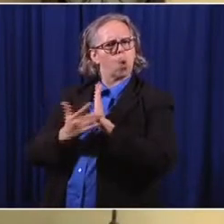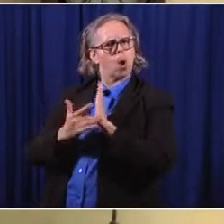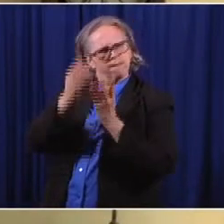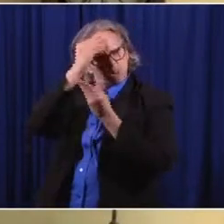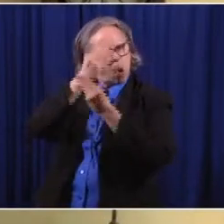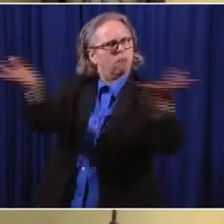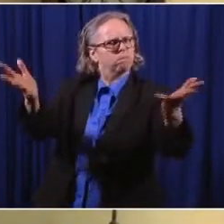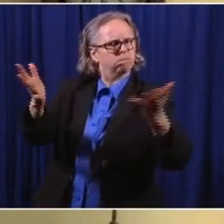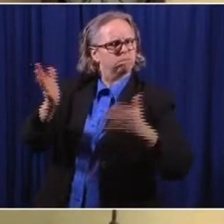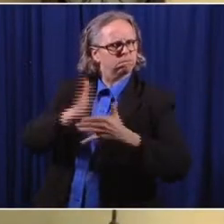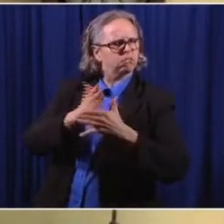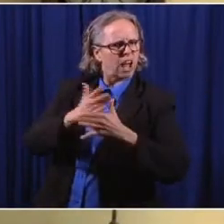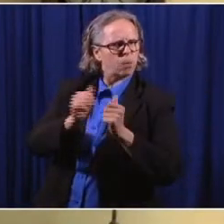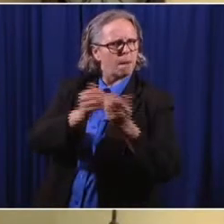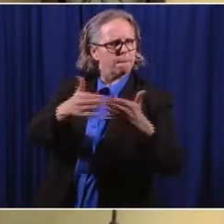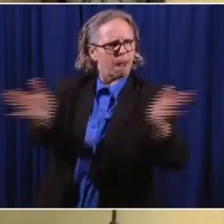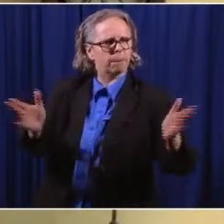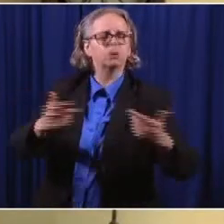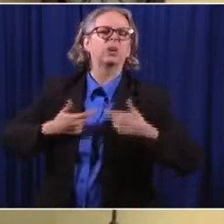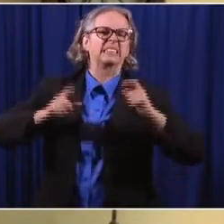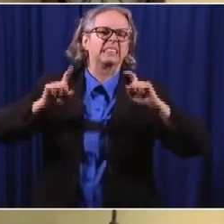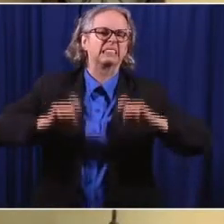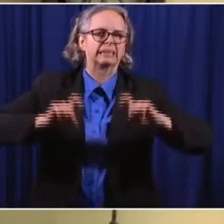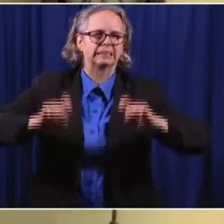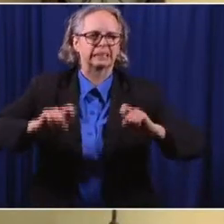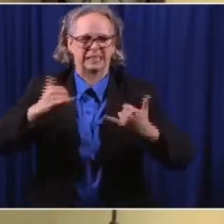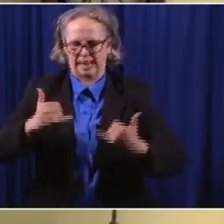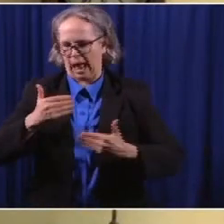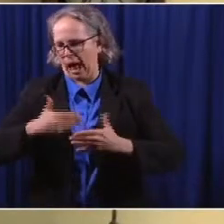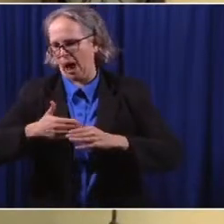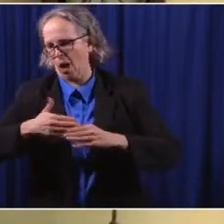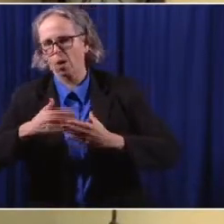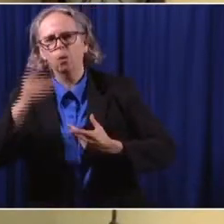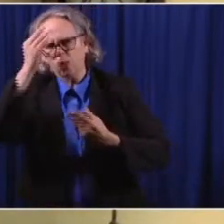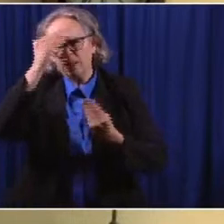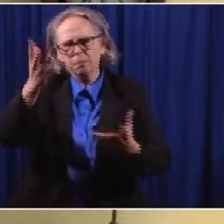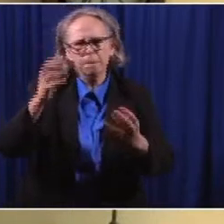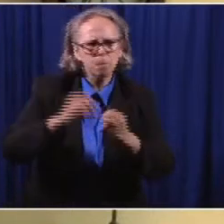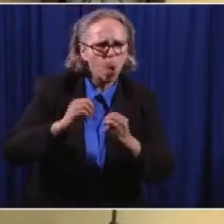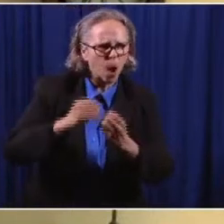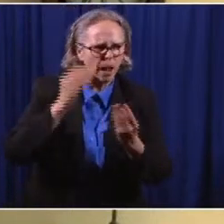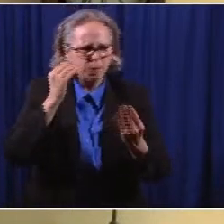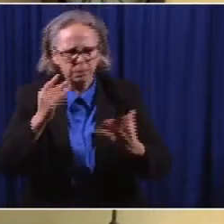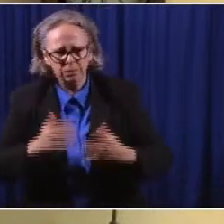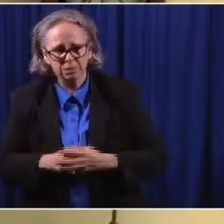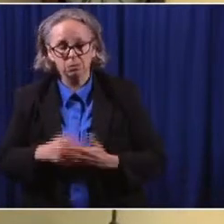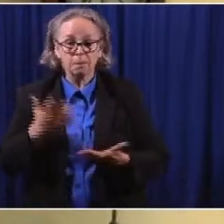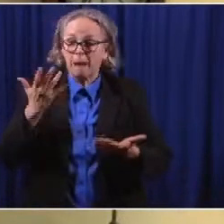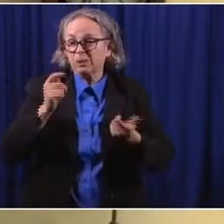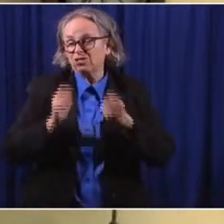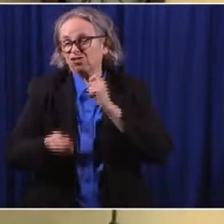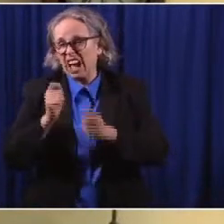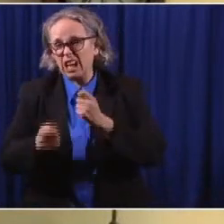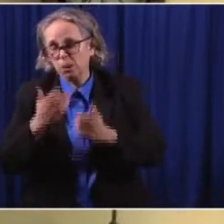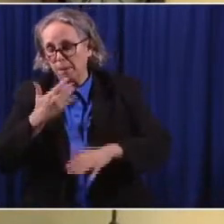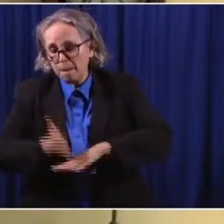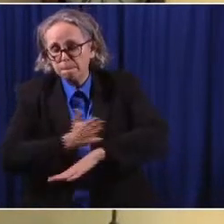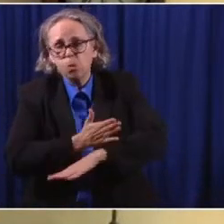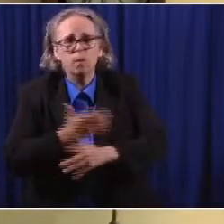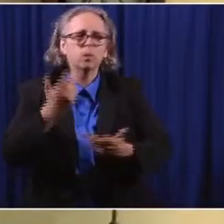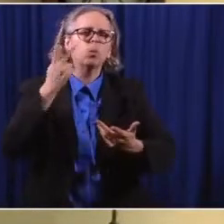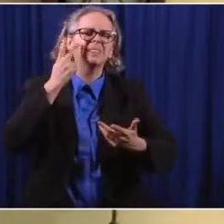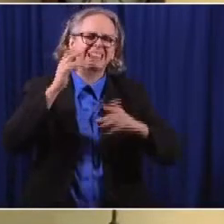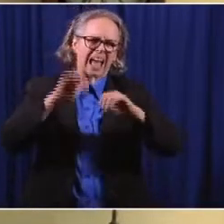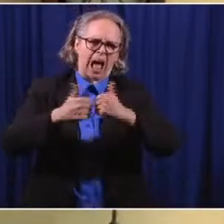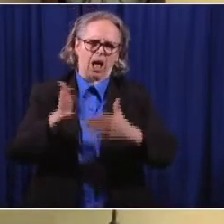trial period. We're going to see how this works. We're going to see if information is flowing. But again, I know that in the